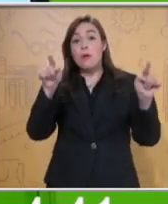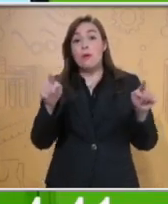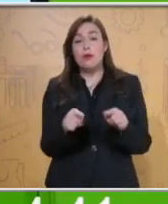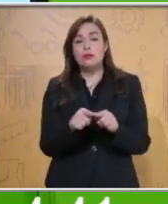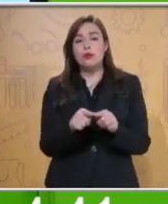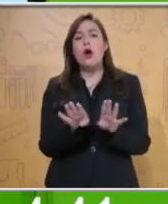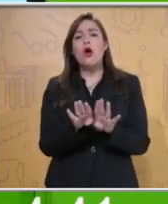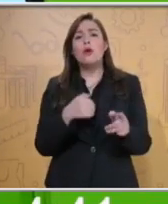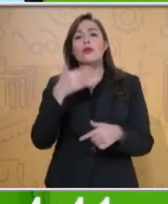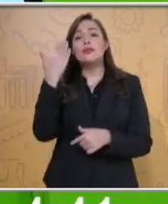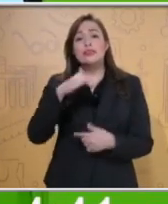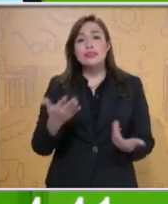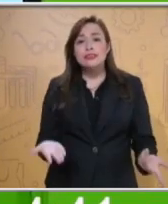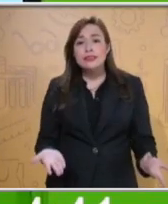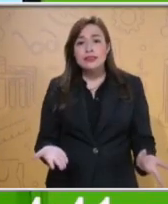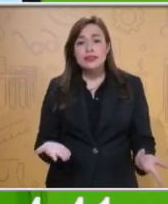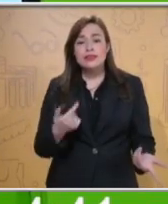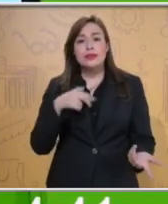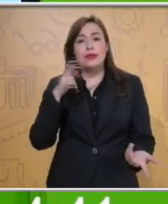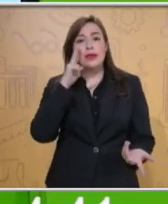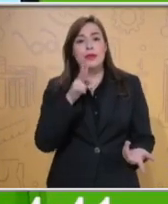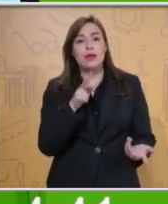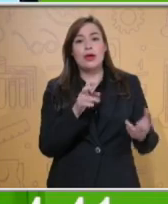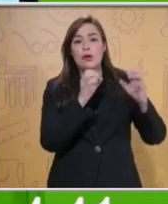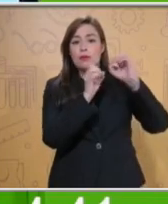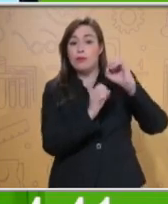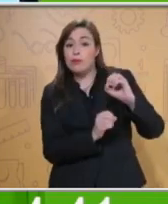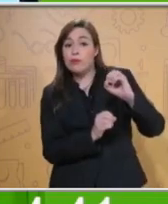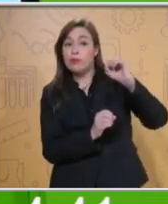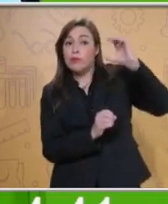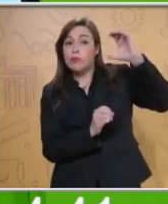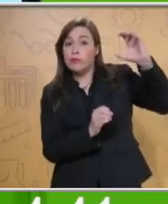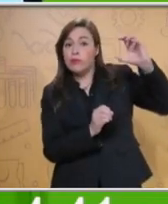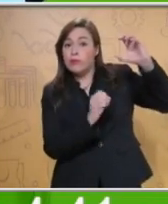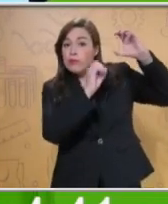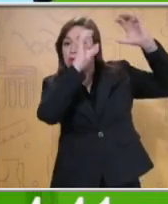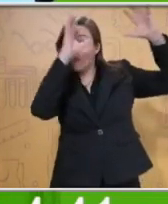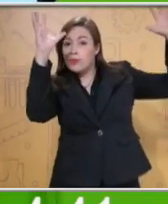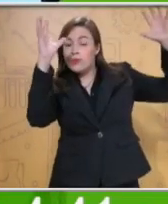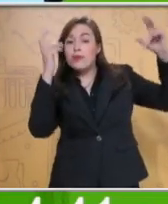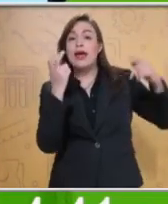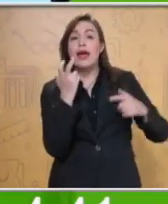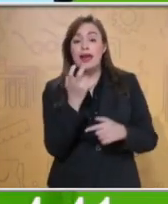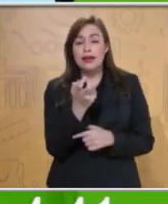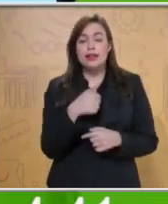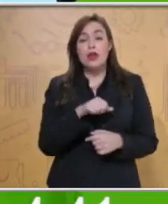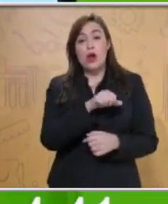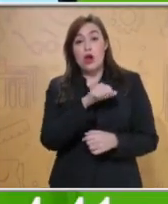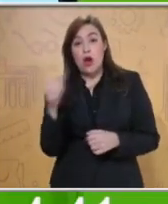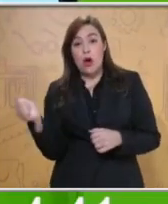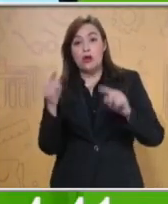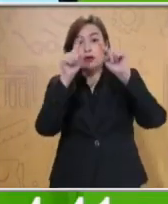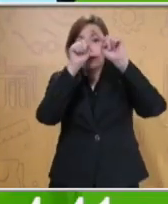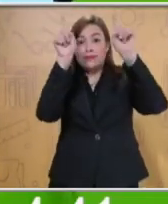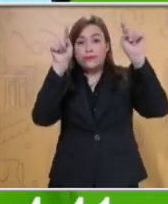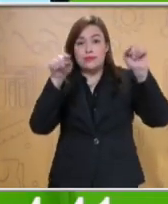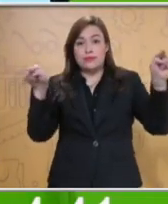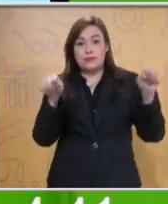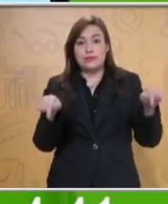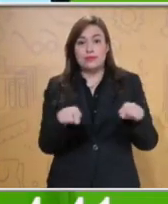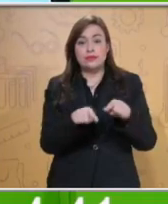it? Because they have those circles, okay? Now, for whispers, I don't see